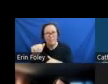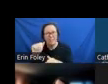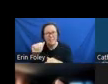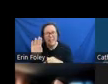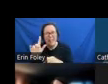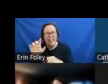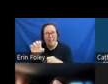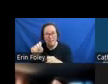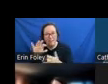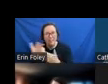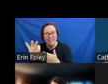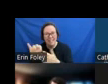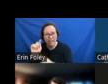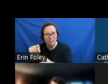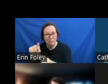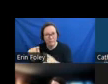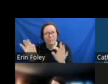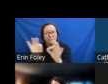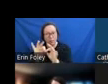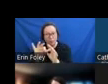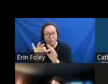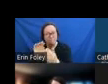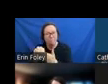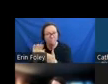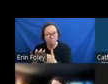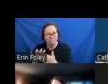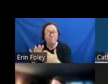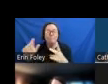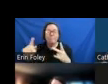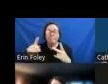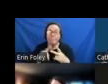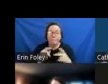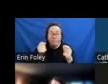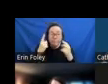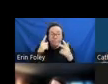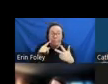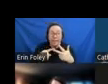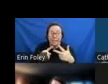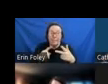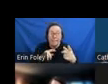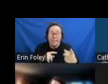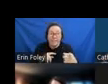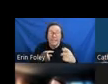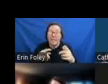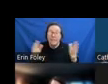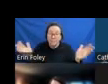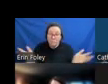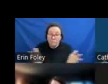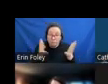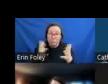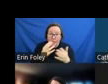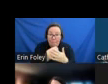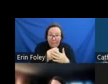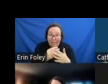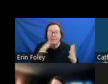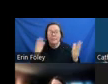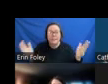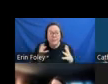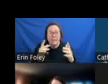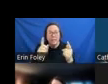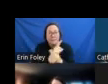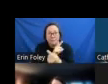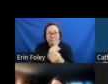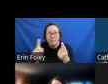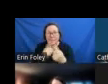person, because mom and dad won't live forever. This slide is our menu for the rest of the evening. If we run